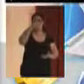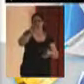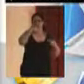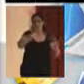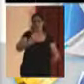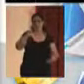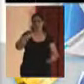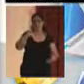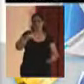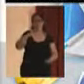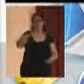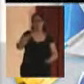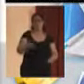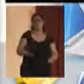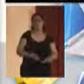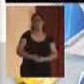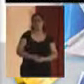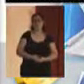ONCE currently has